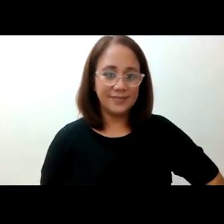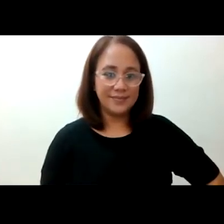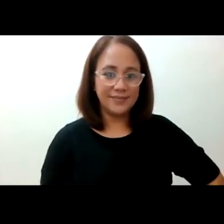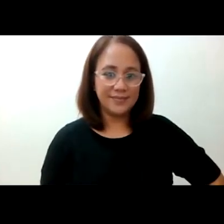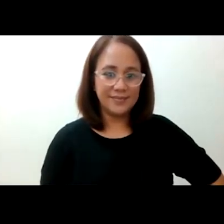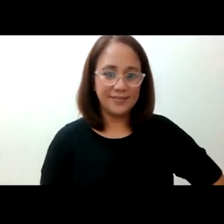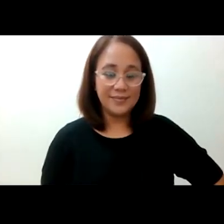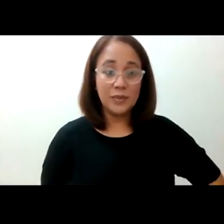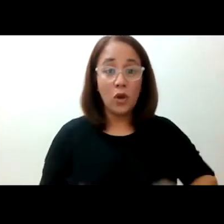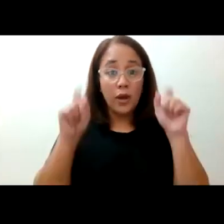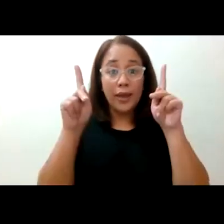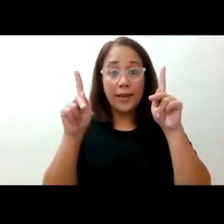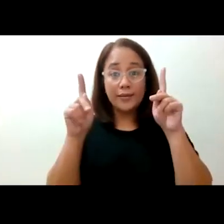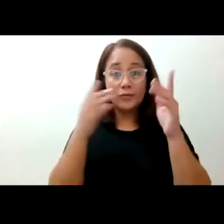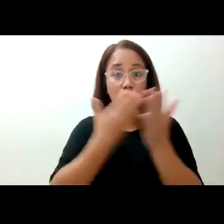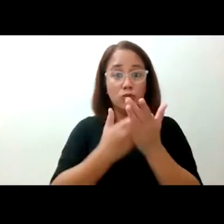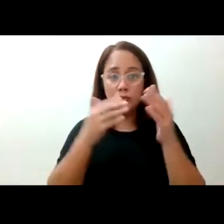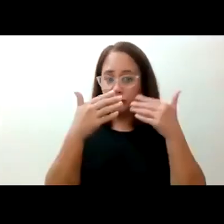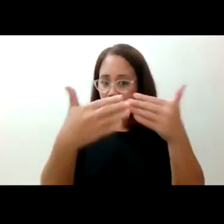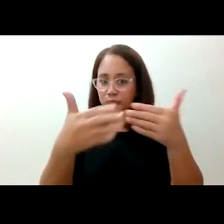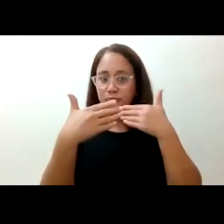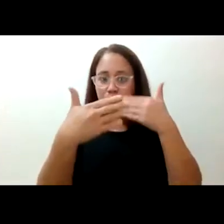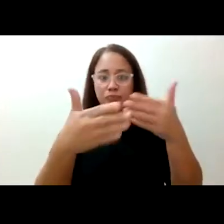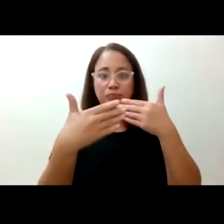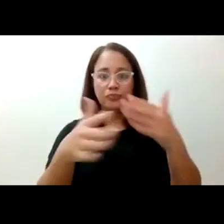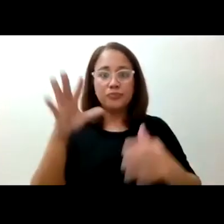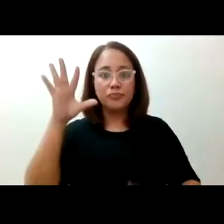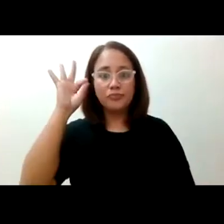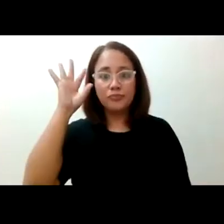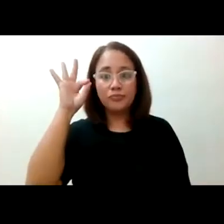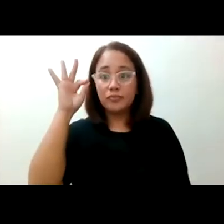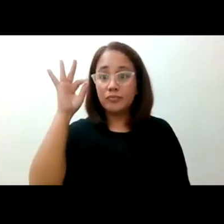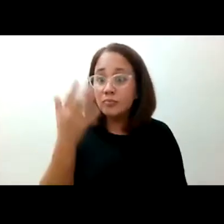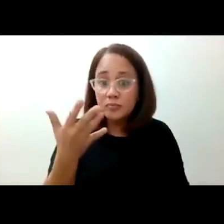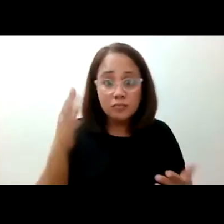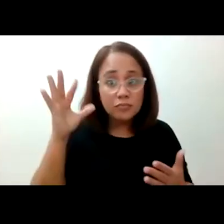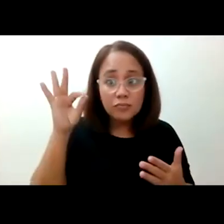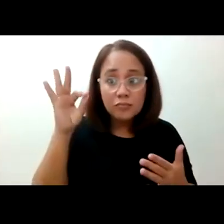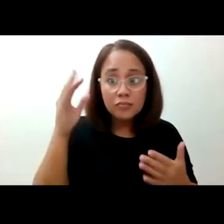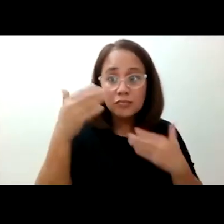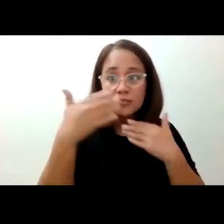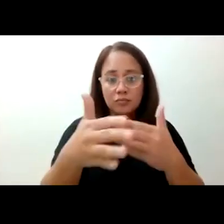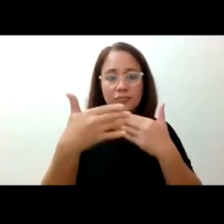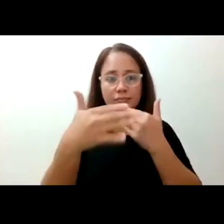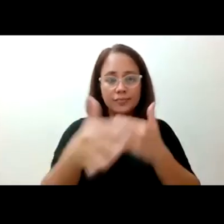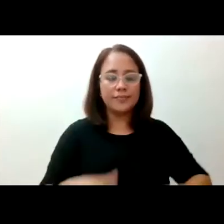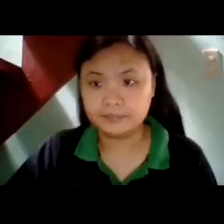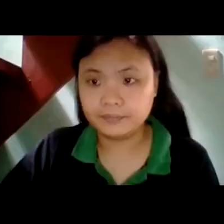Okay, good. Continue. Jasmine? Okay. Jasmine.